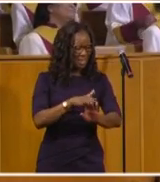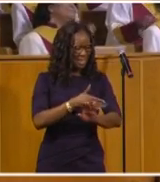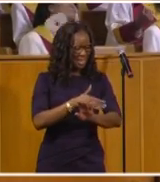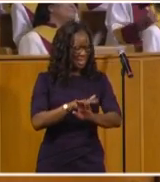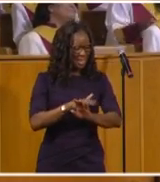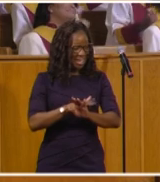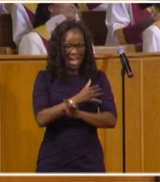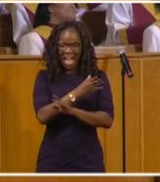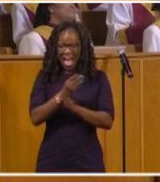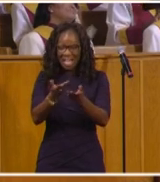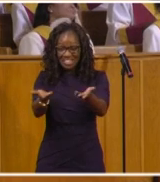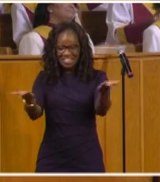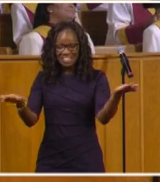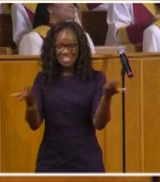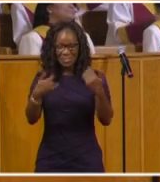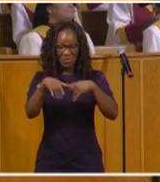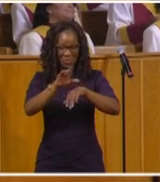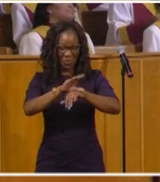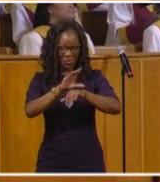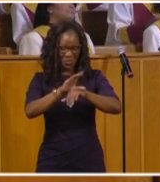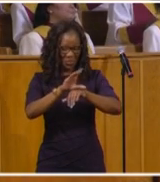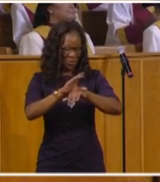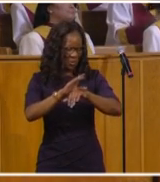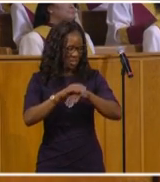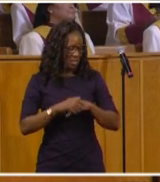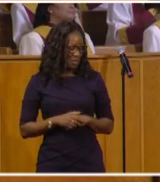and to Alfred Street Baptist Church,